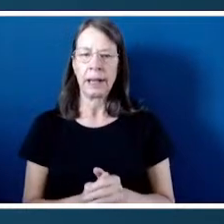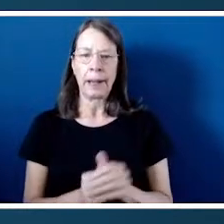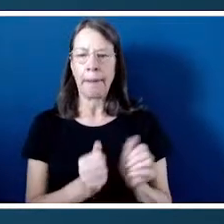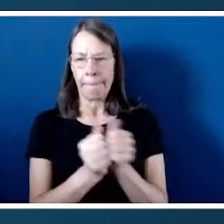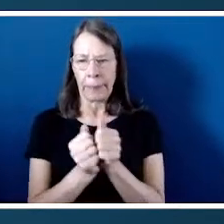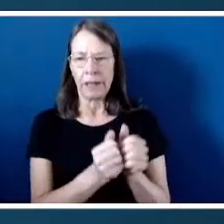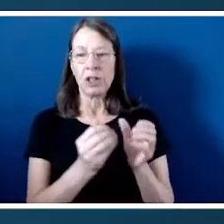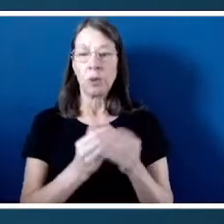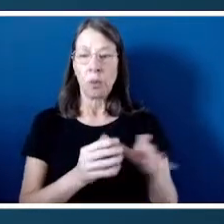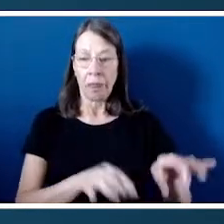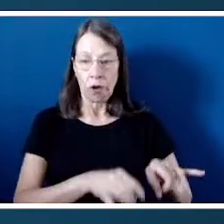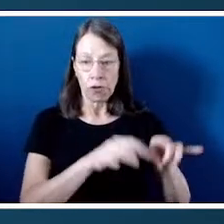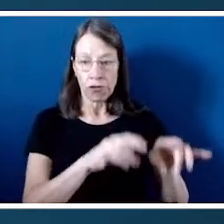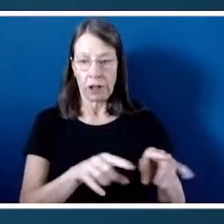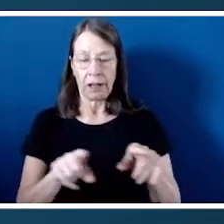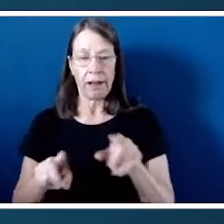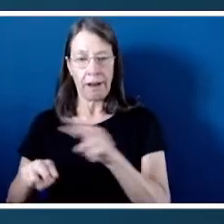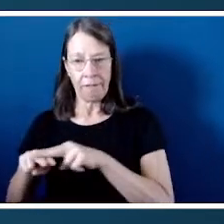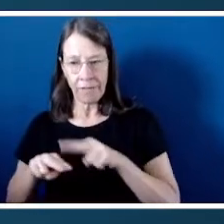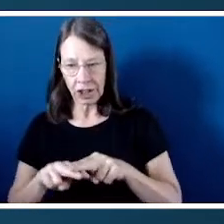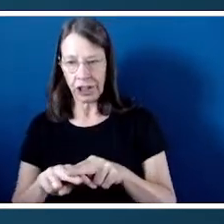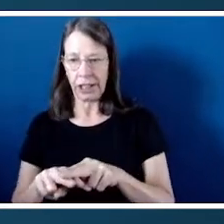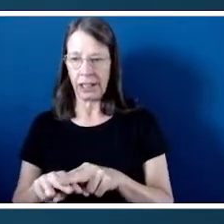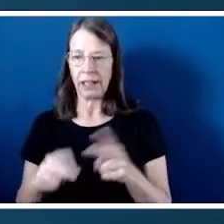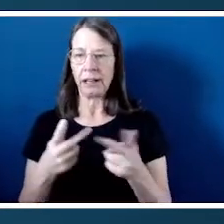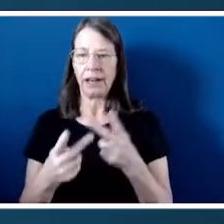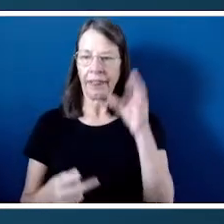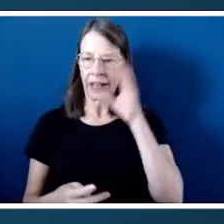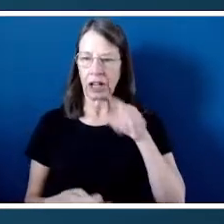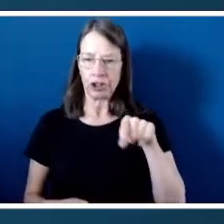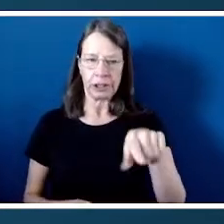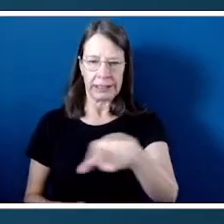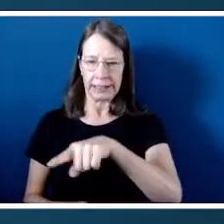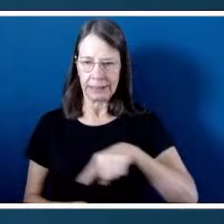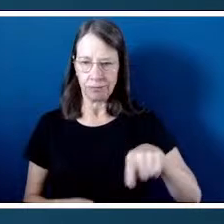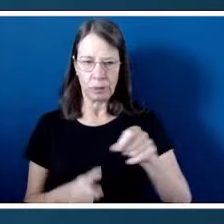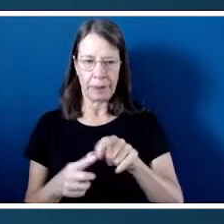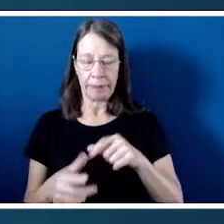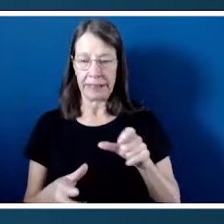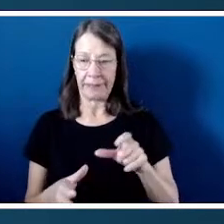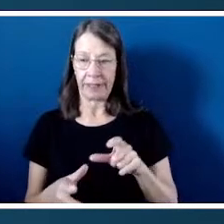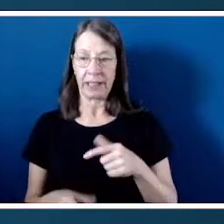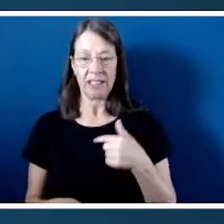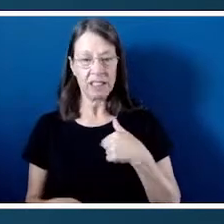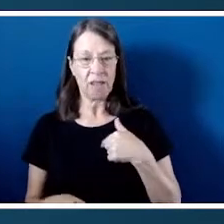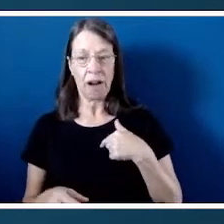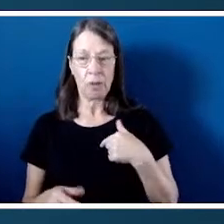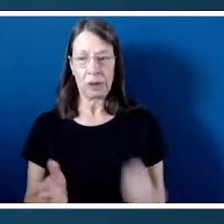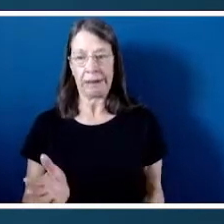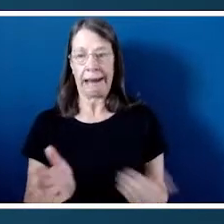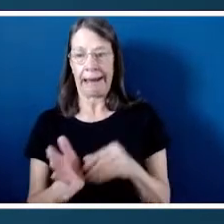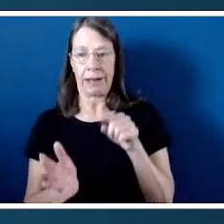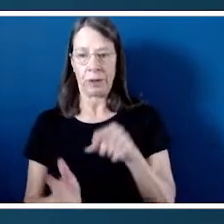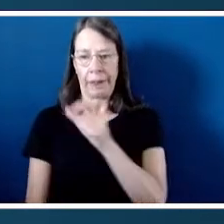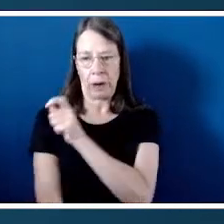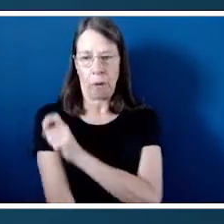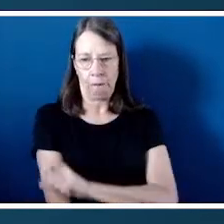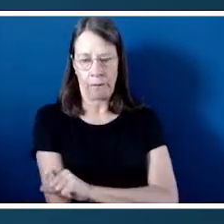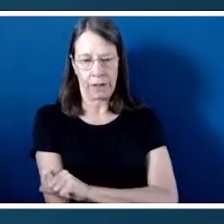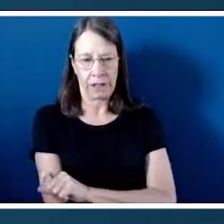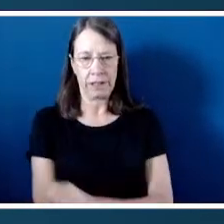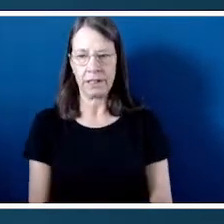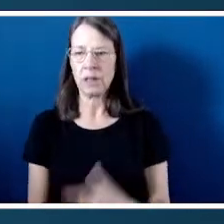Pacific. And please allow me to build on that confidence. Given our shared